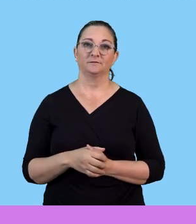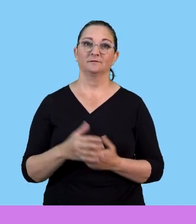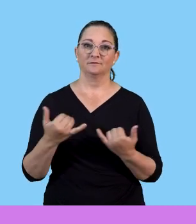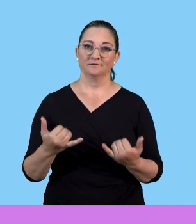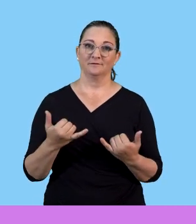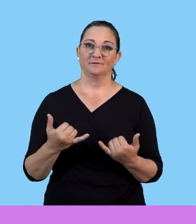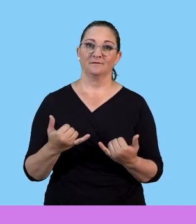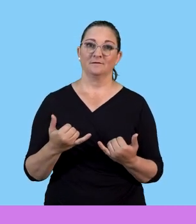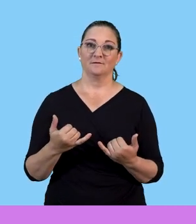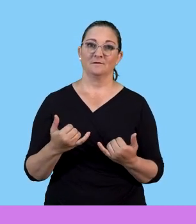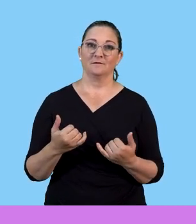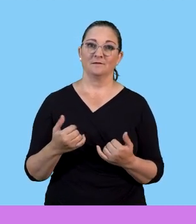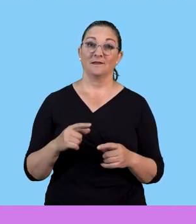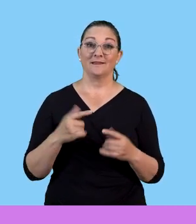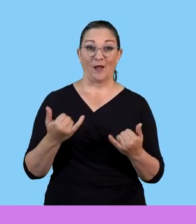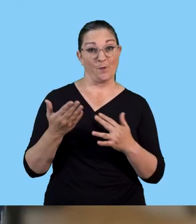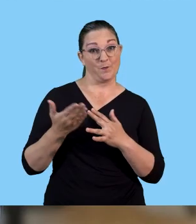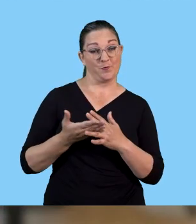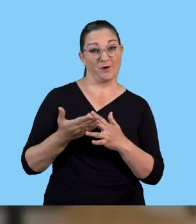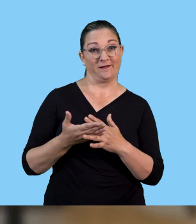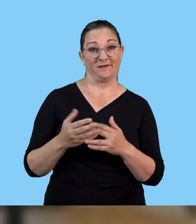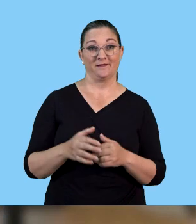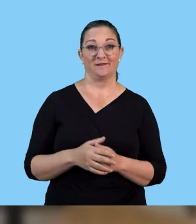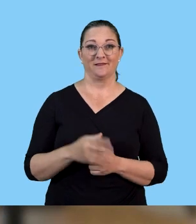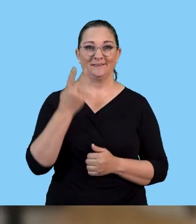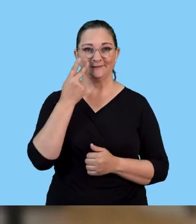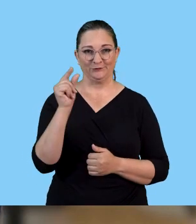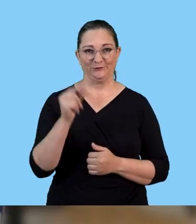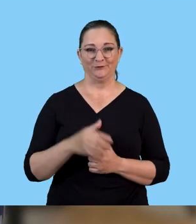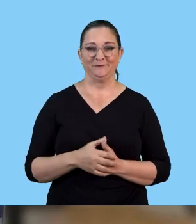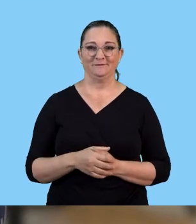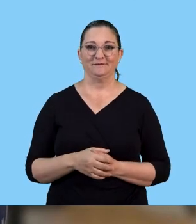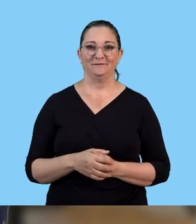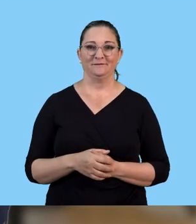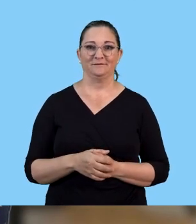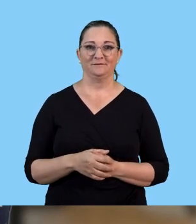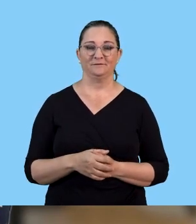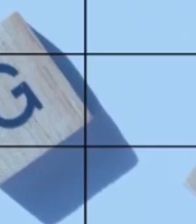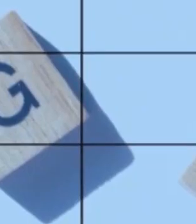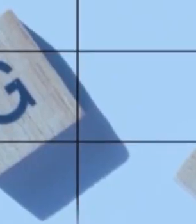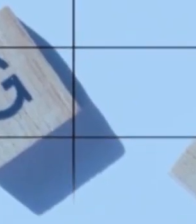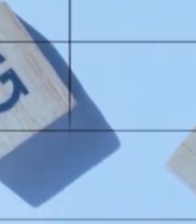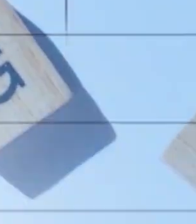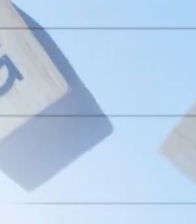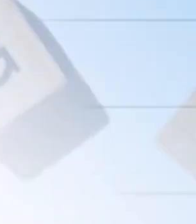13,484.40. And that brings us to time for a break. See you now.